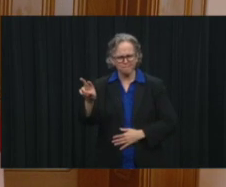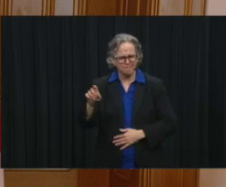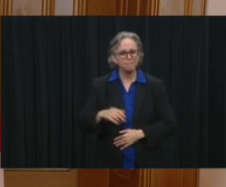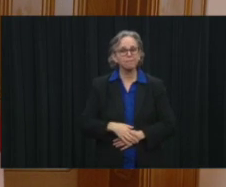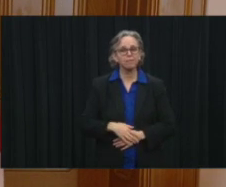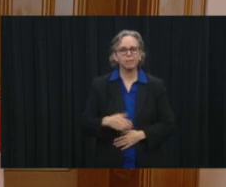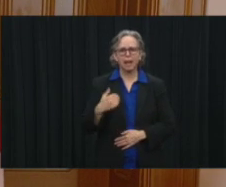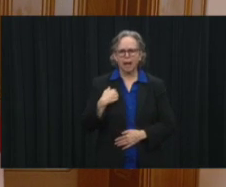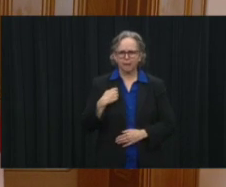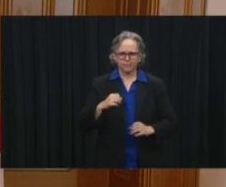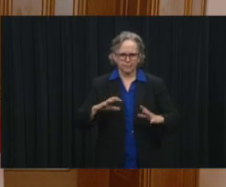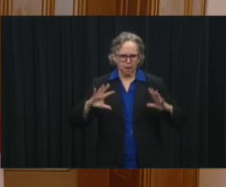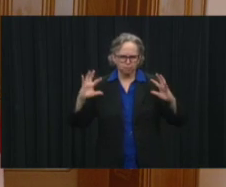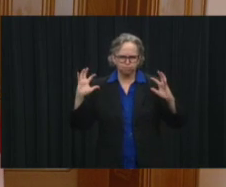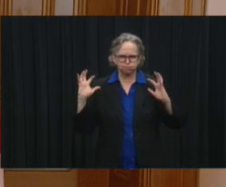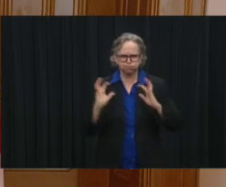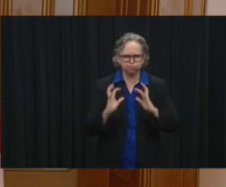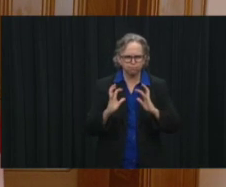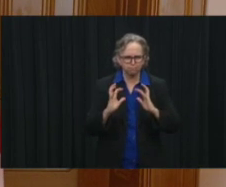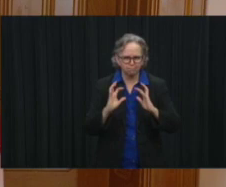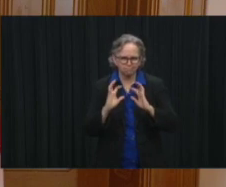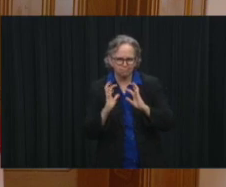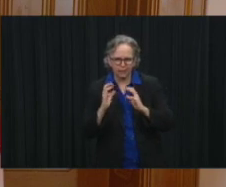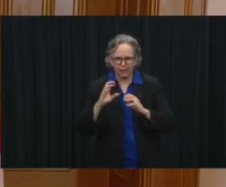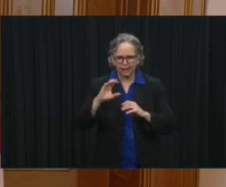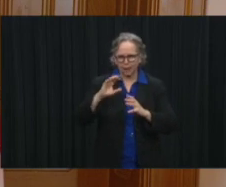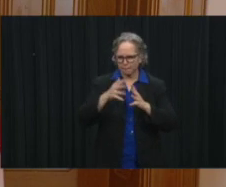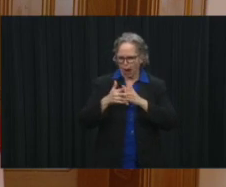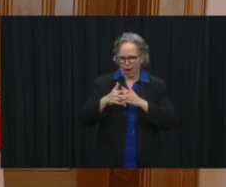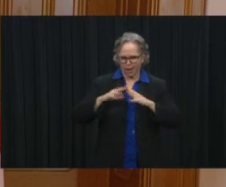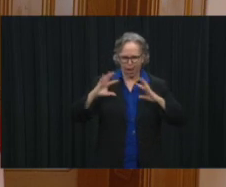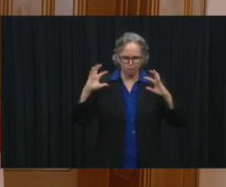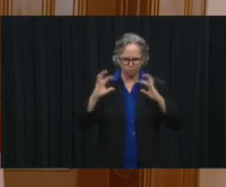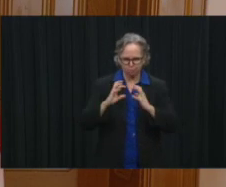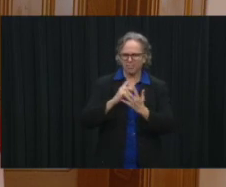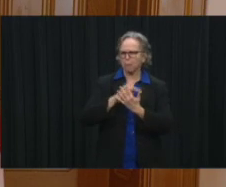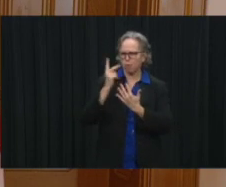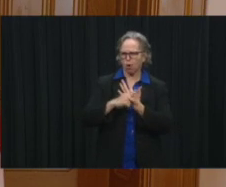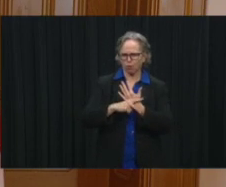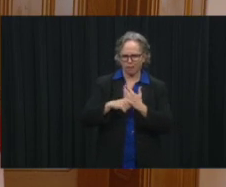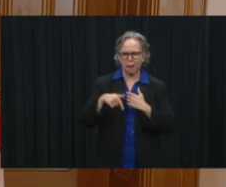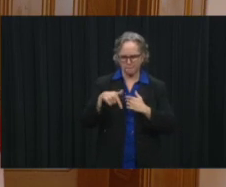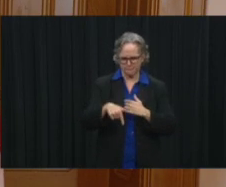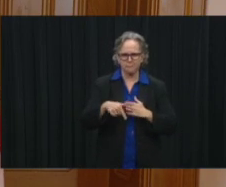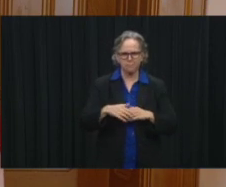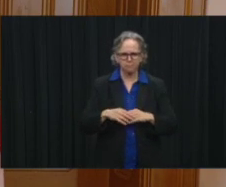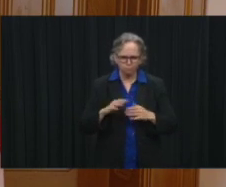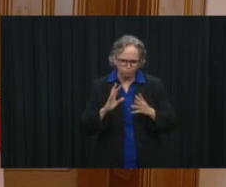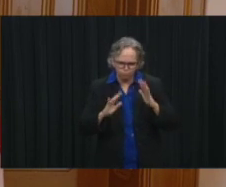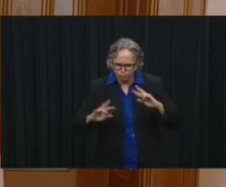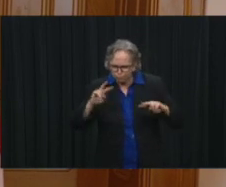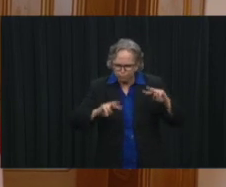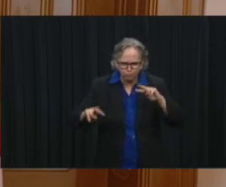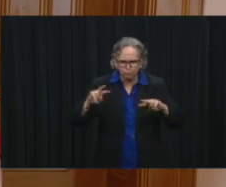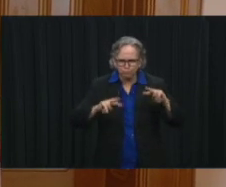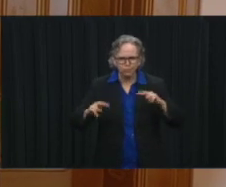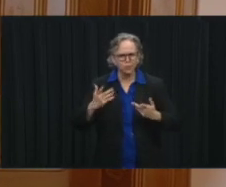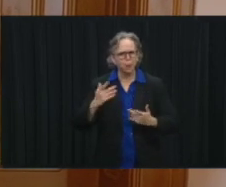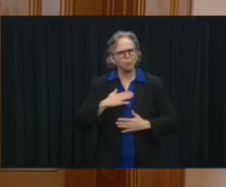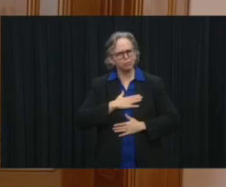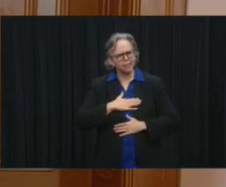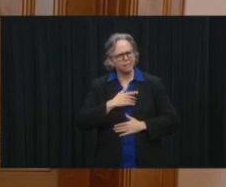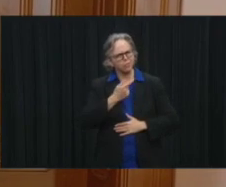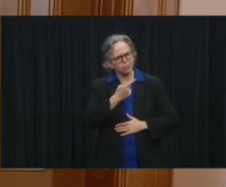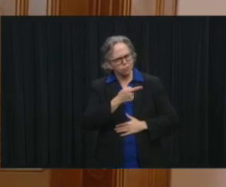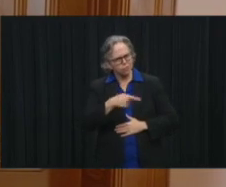to Flags of Freedom for the flags. So, again, we appreciate everyone out there putting their flags